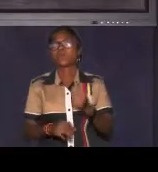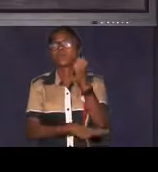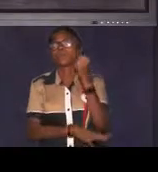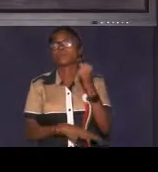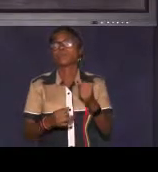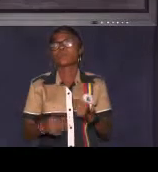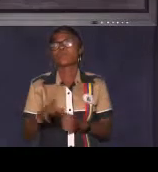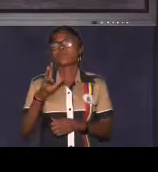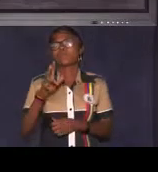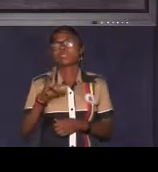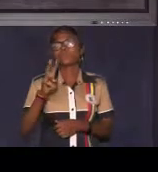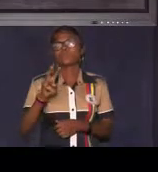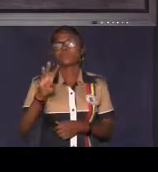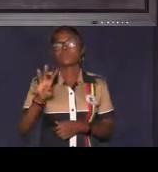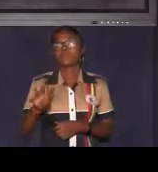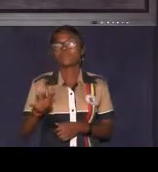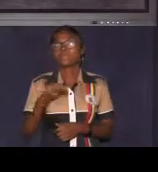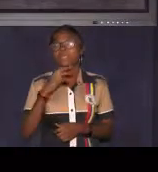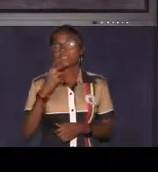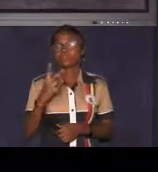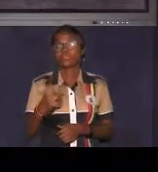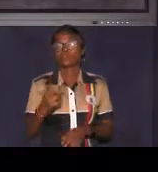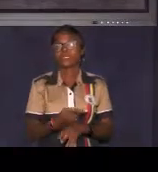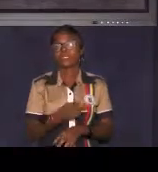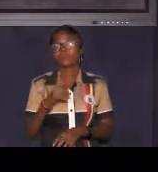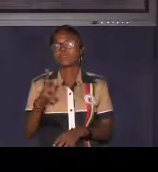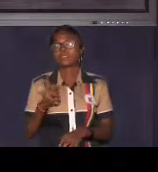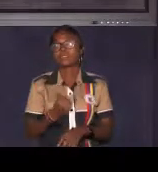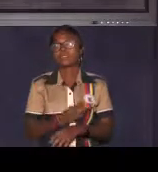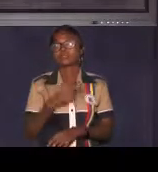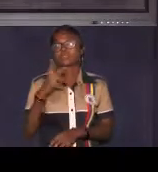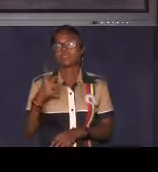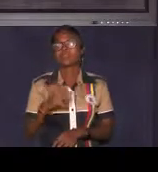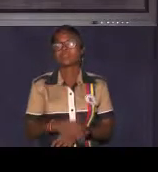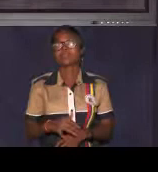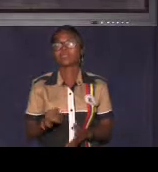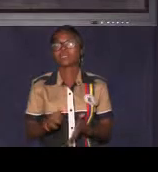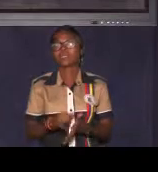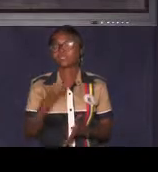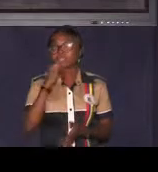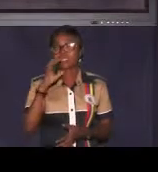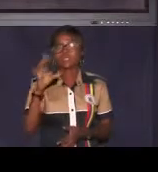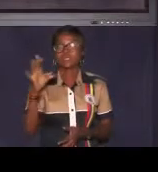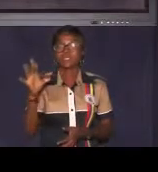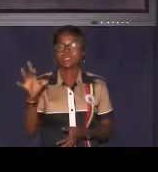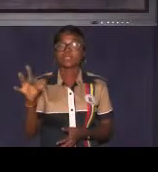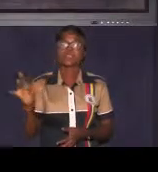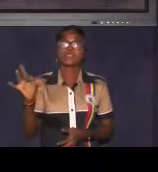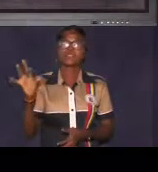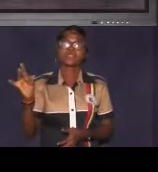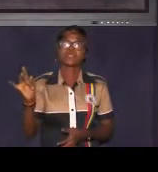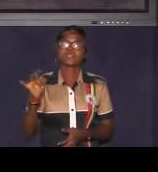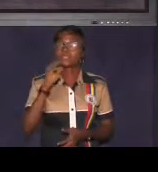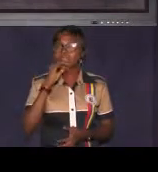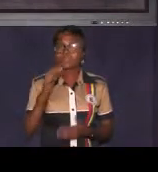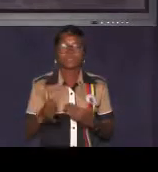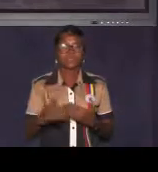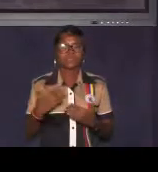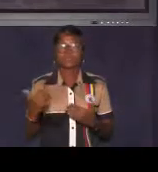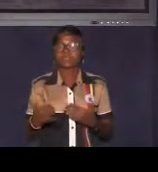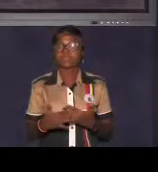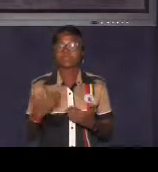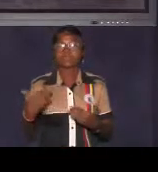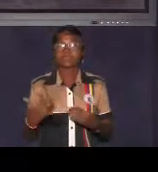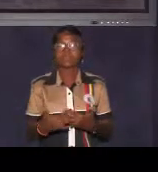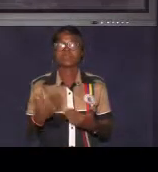is 2 times 3 times 3. And that is 2 times 9. And of course, that is 18.